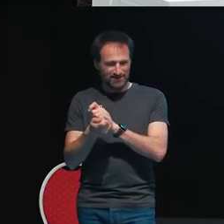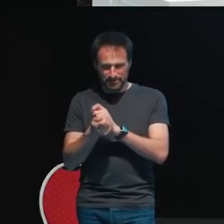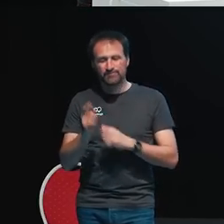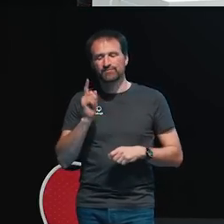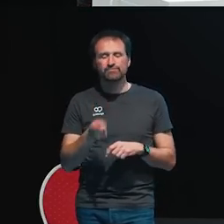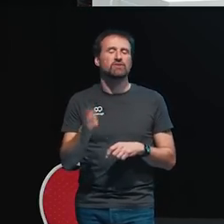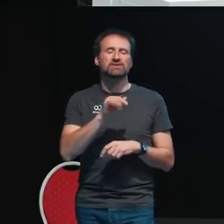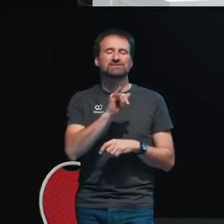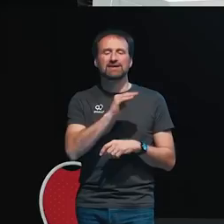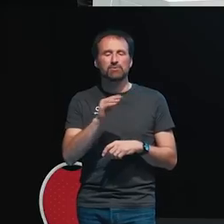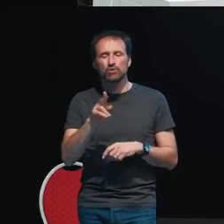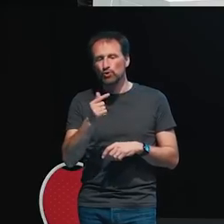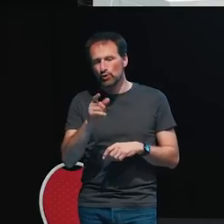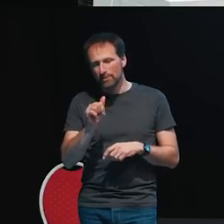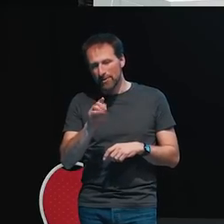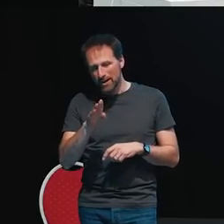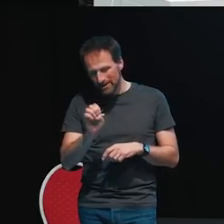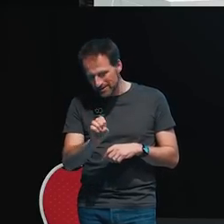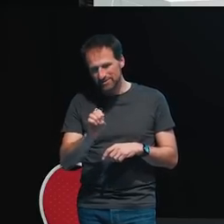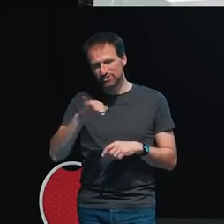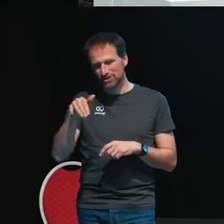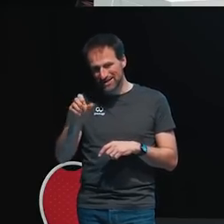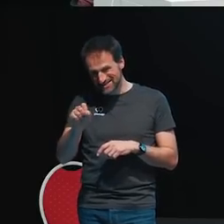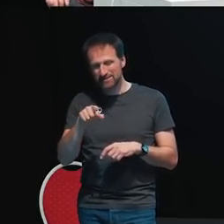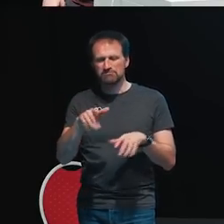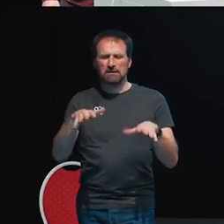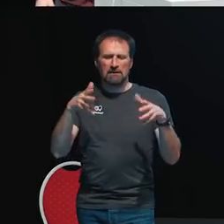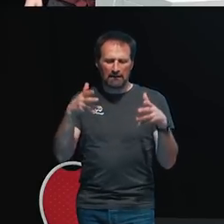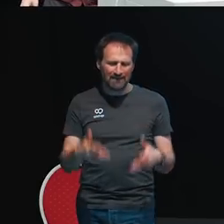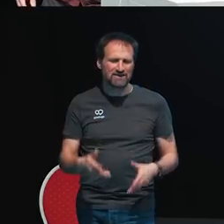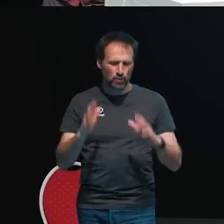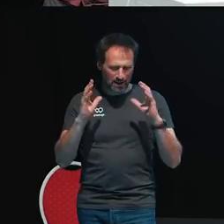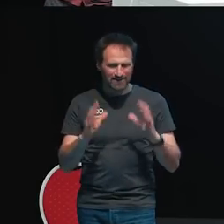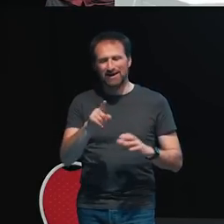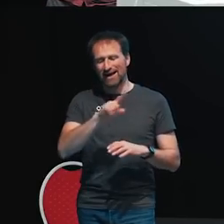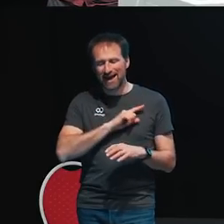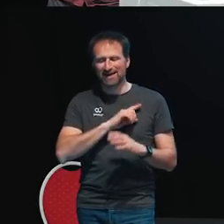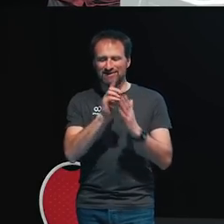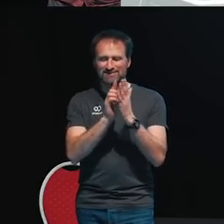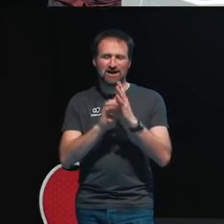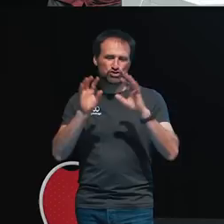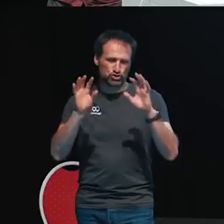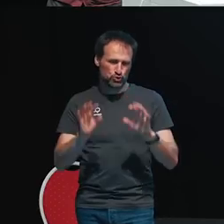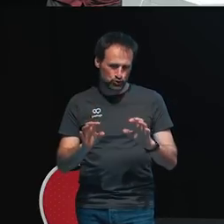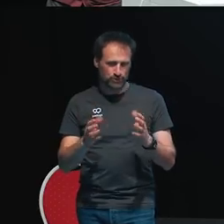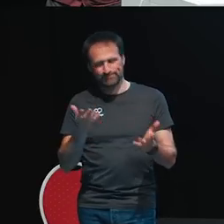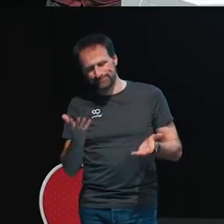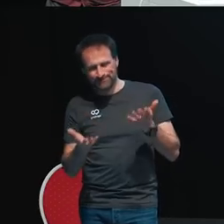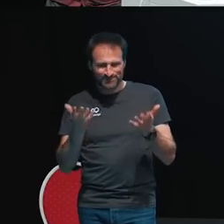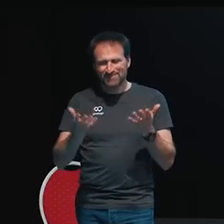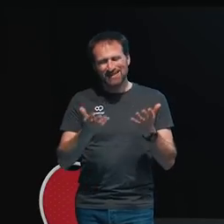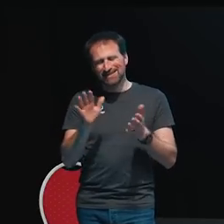Immutable JS, and that one is more heavyweight and has its own data structure. So something in